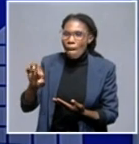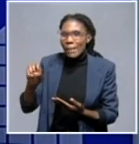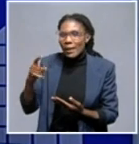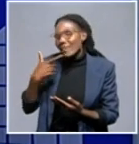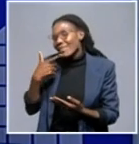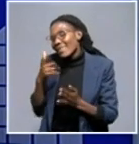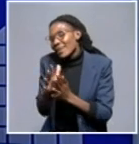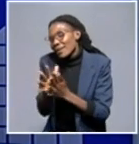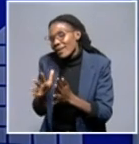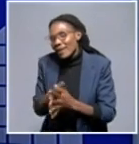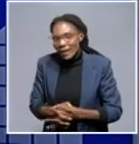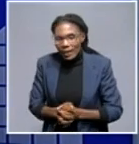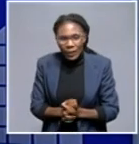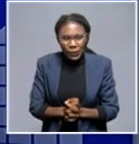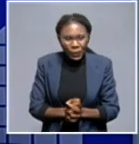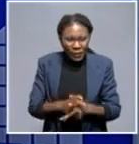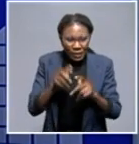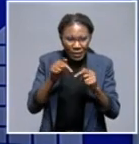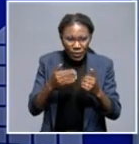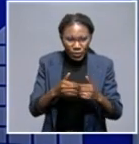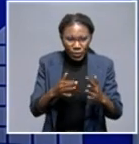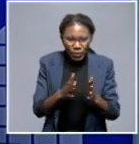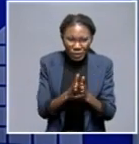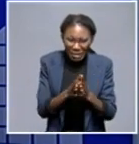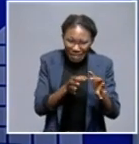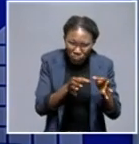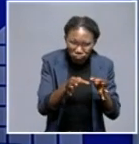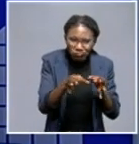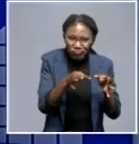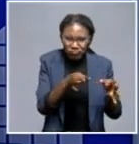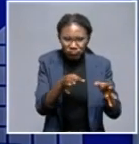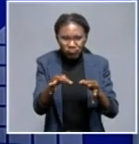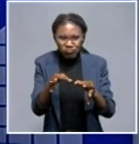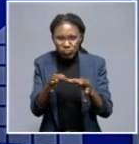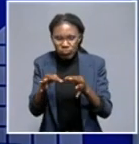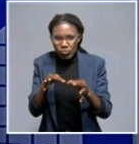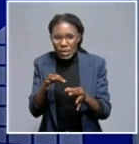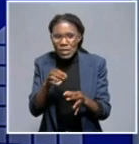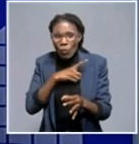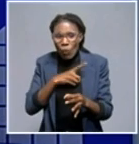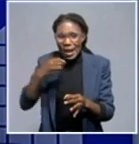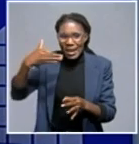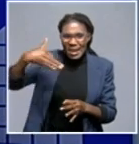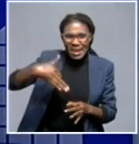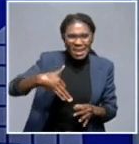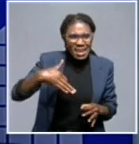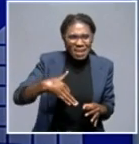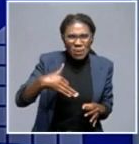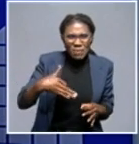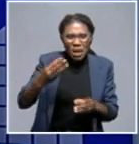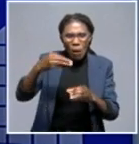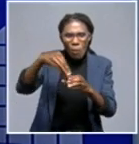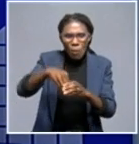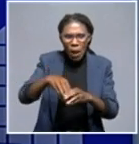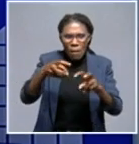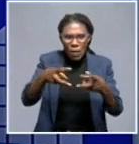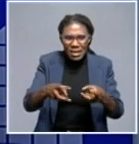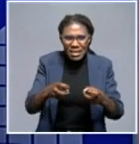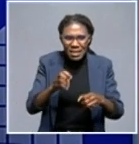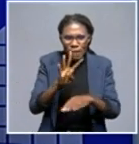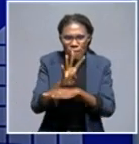Phil. Thanks for having me. Much obliged. Perhaps you can just start off by outlining for us, what is the significance of the fourth session of the